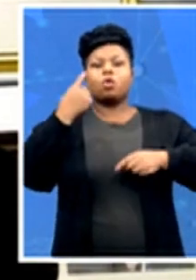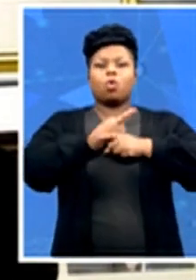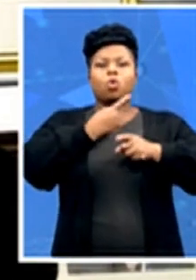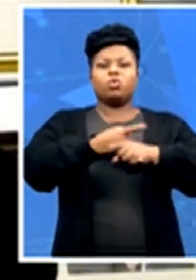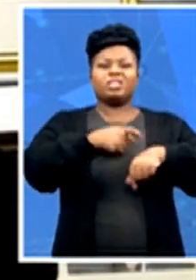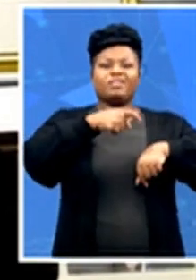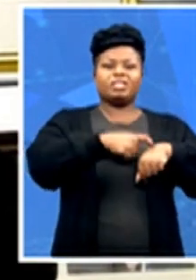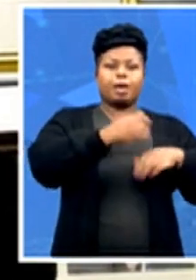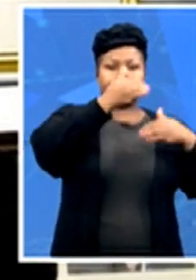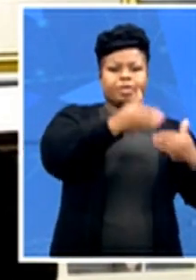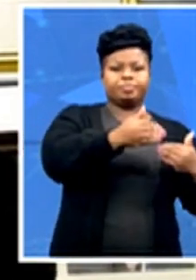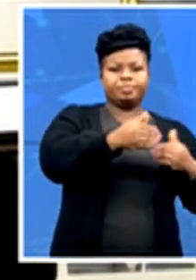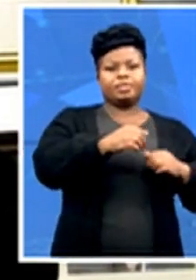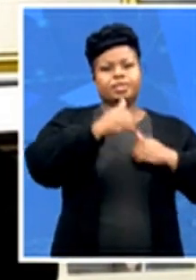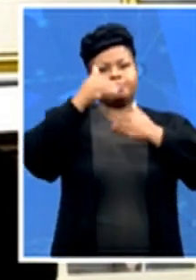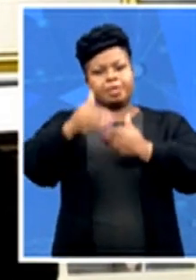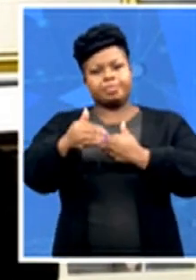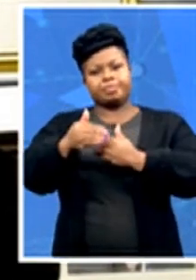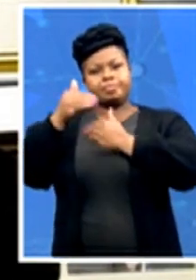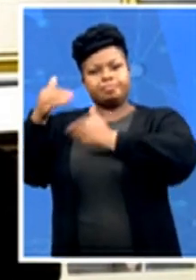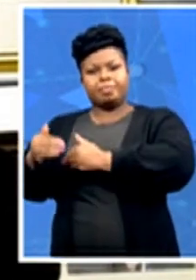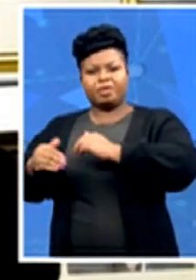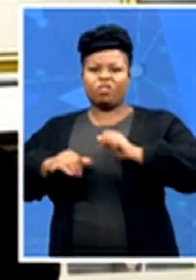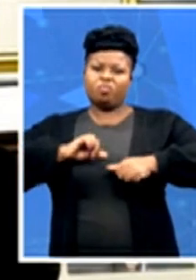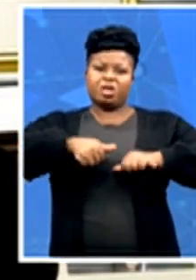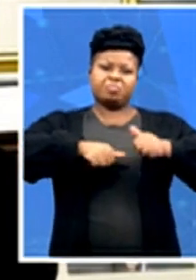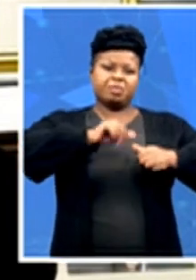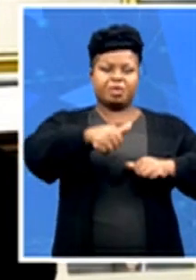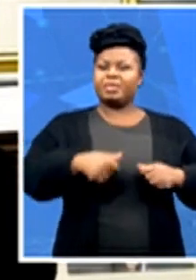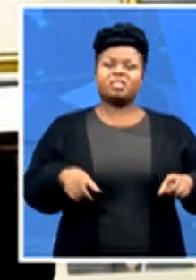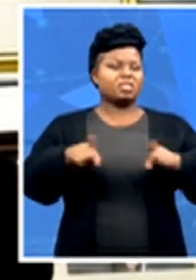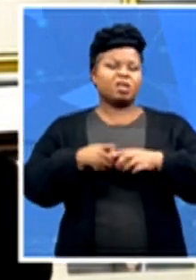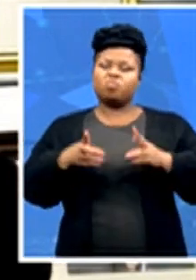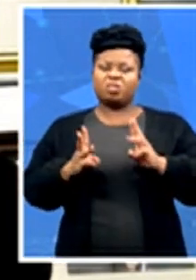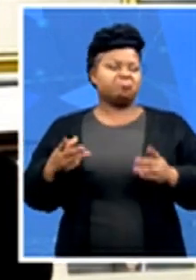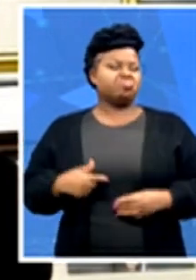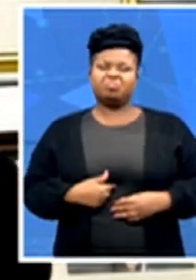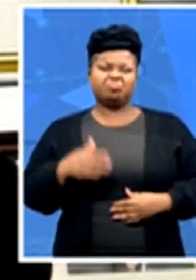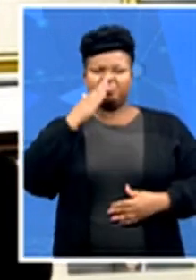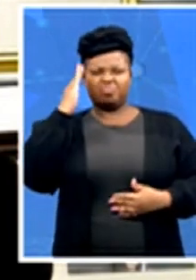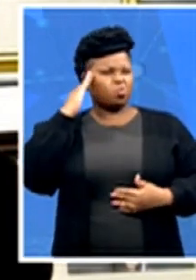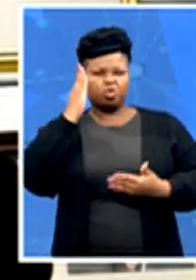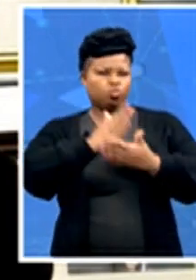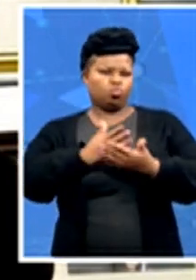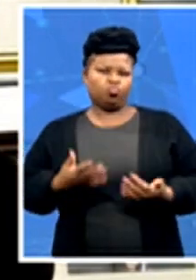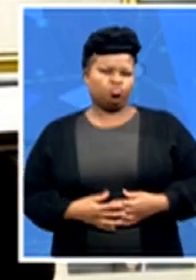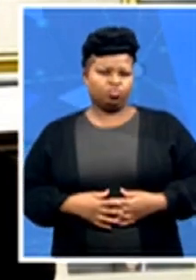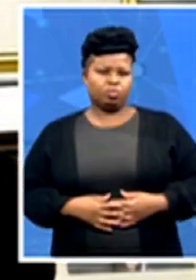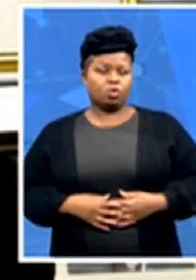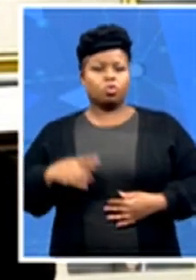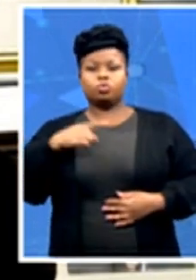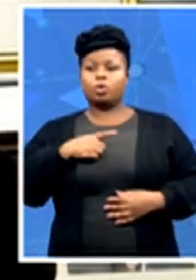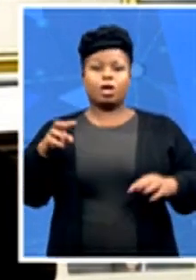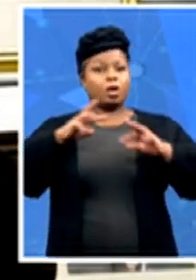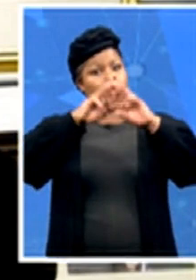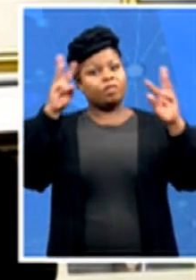follow in the same way. And the reason I'm doubtful is because across the world, we have